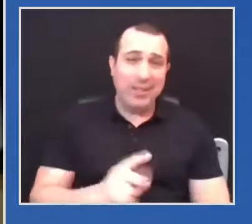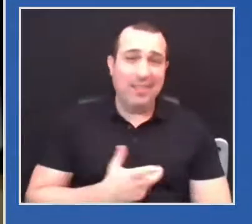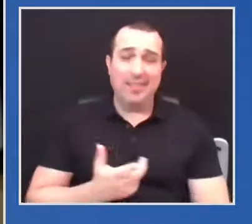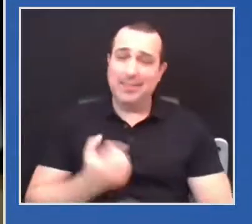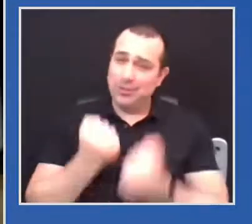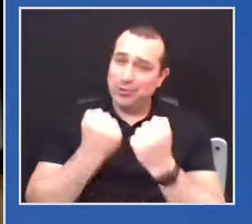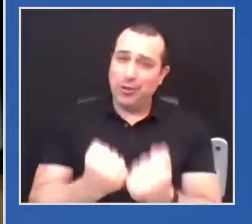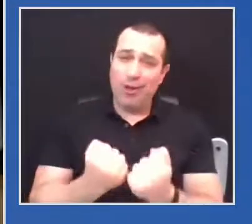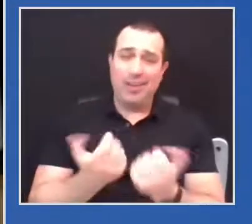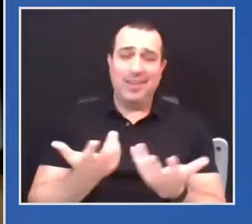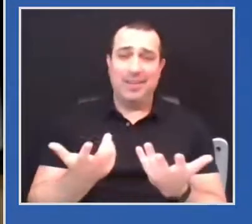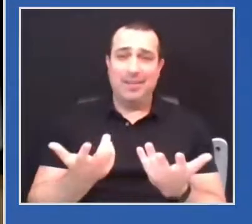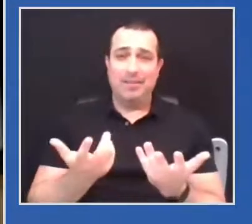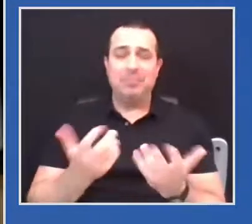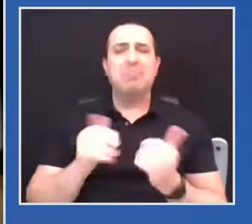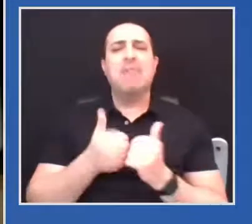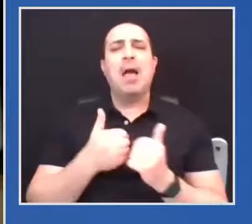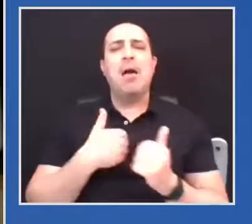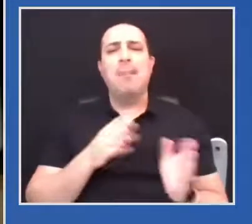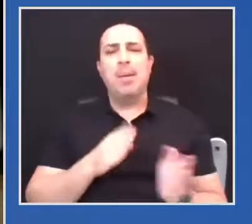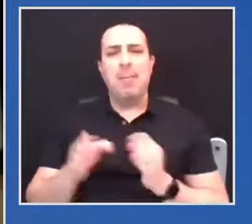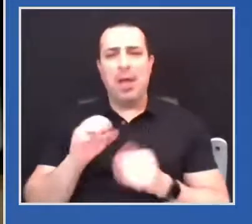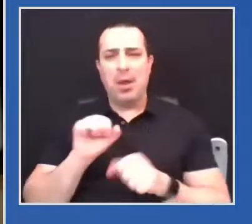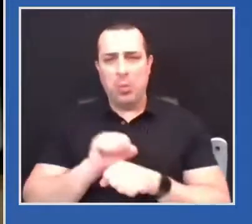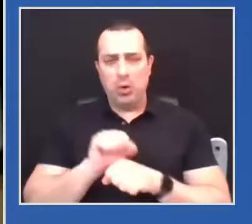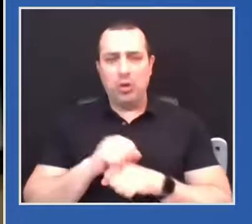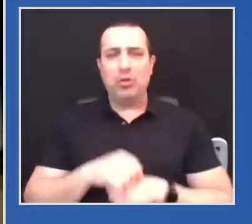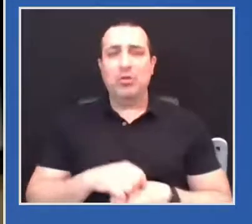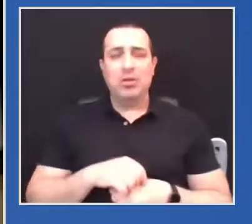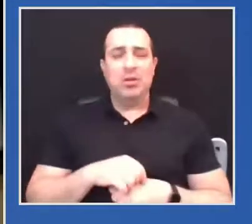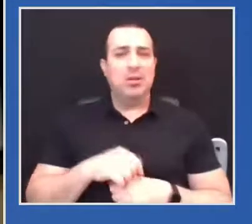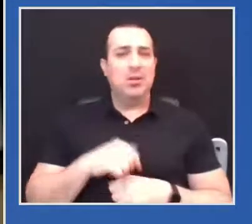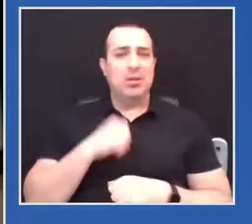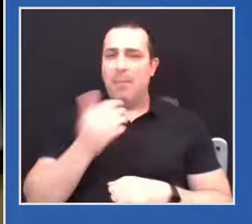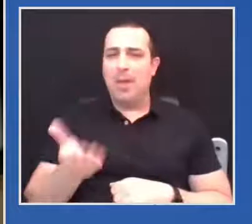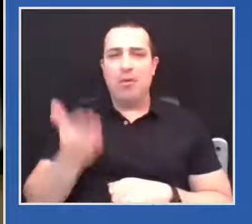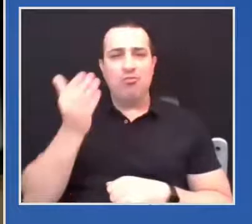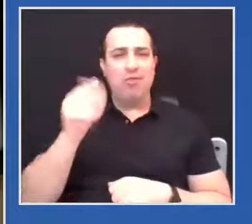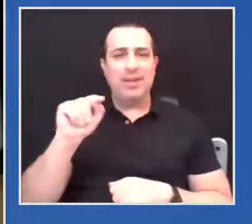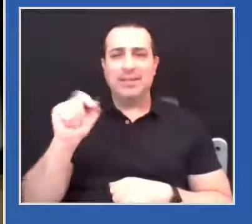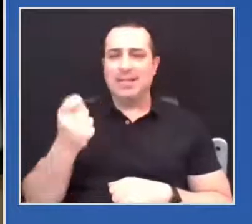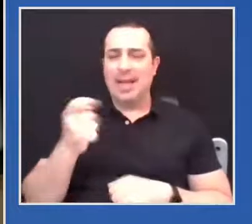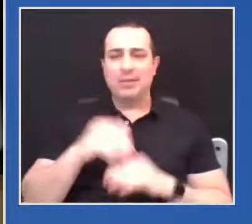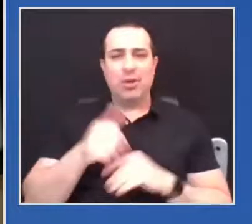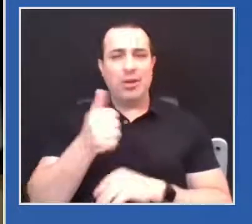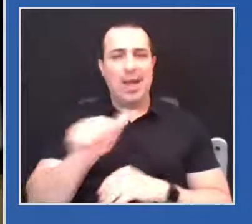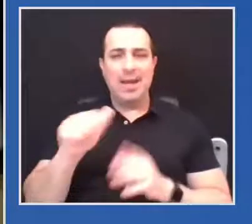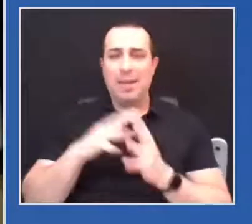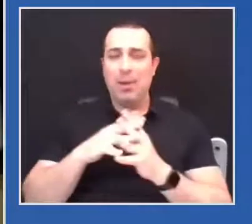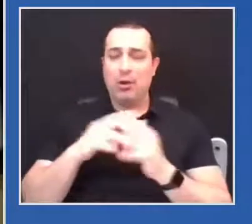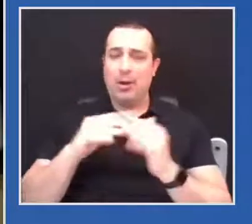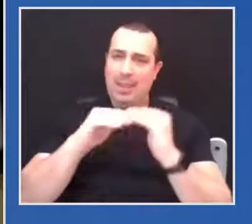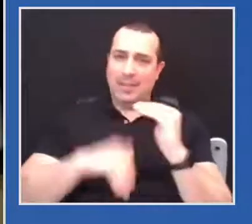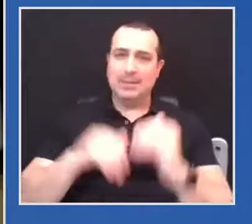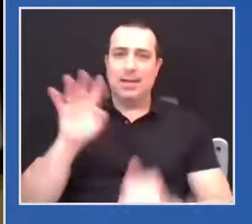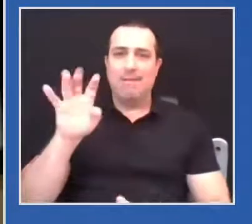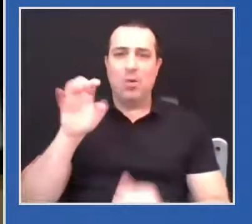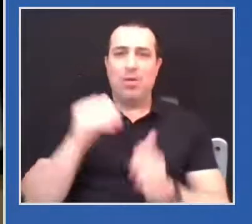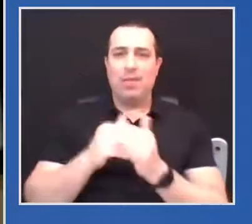Here's how my plan works. I'm not going to raise taxes on a single solitary American making less than $400,000 a